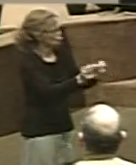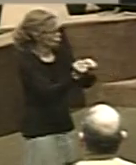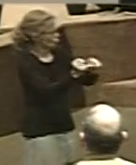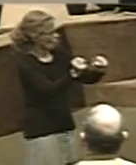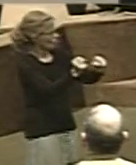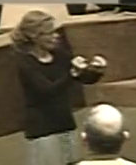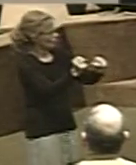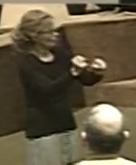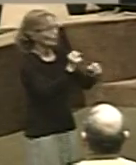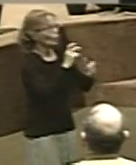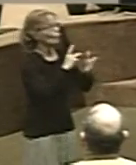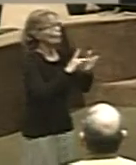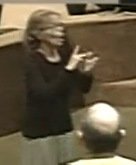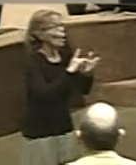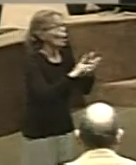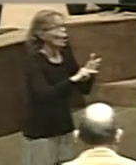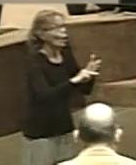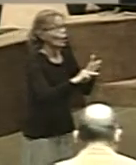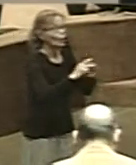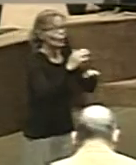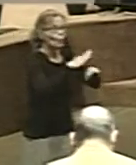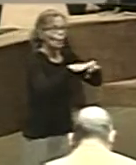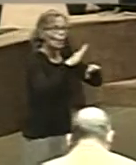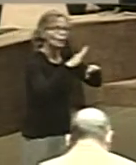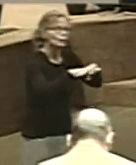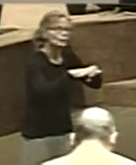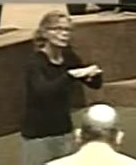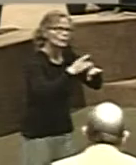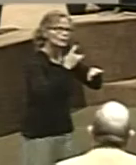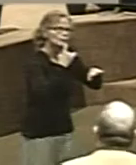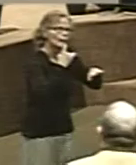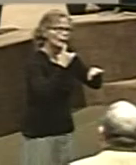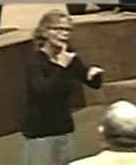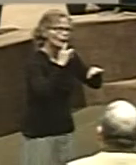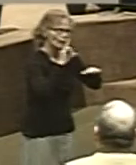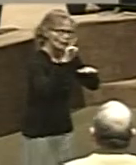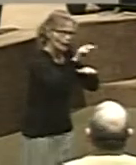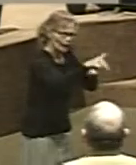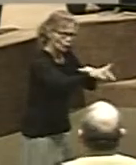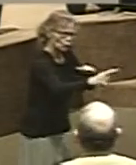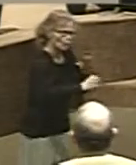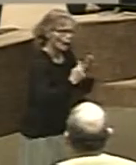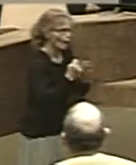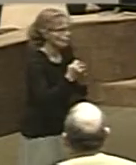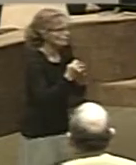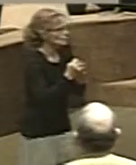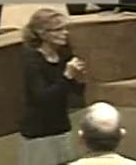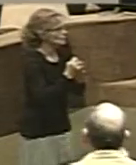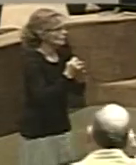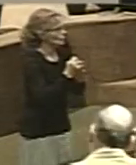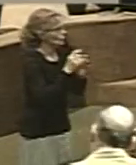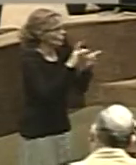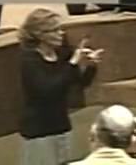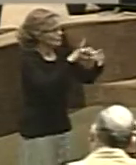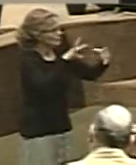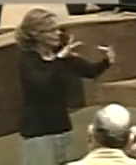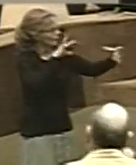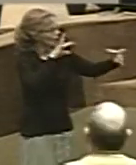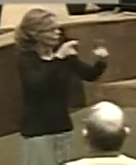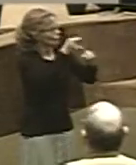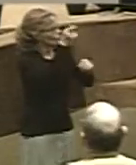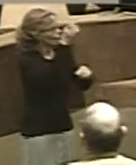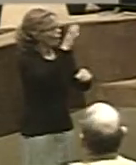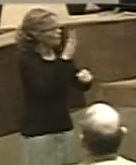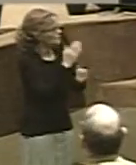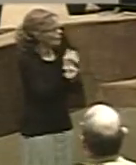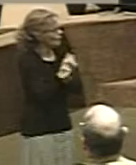Paul worried, Paul warned that we would lose our first touch and our first love. I fear, he said, lest by any means, as the